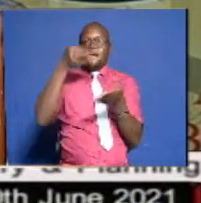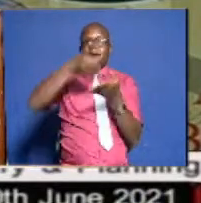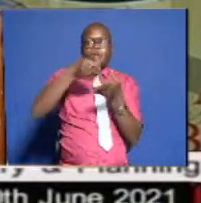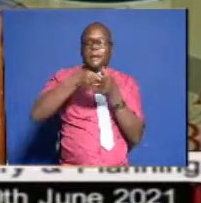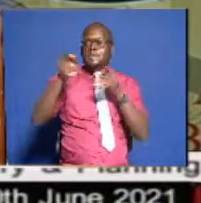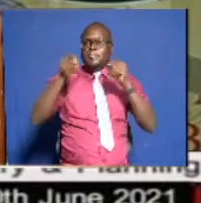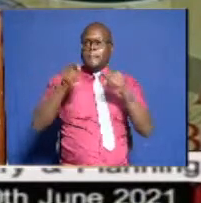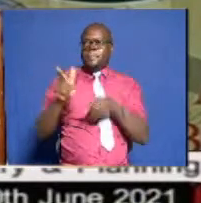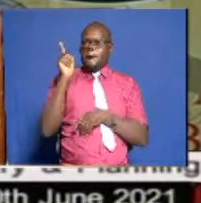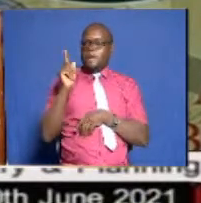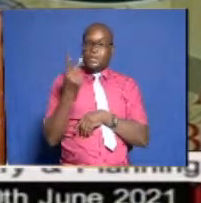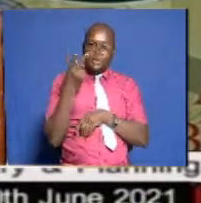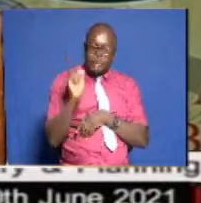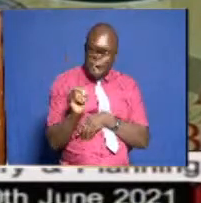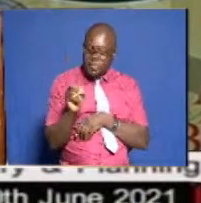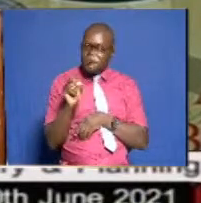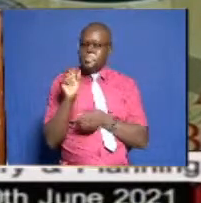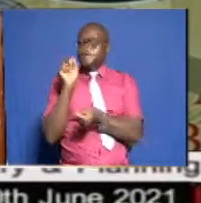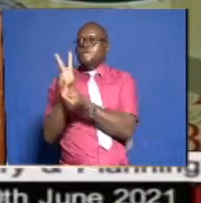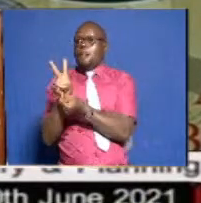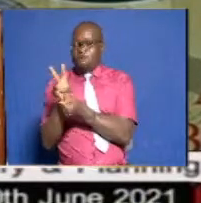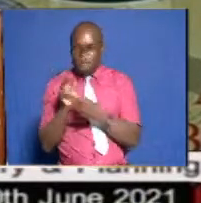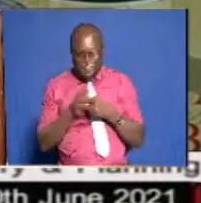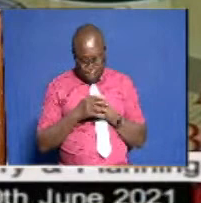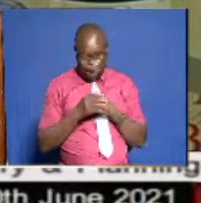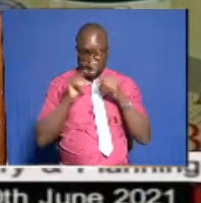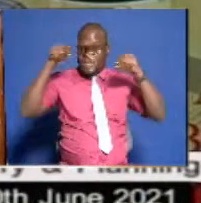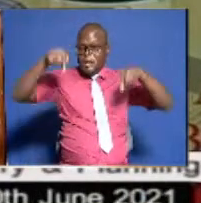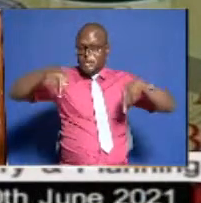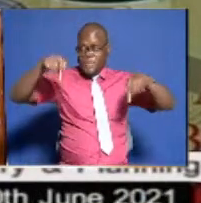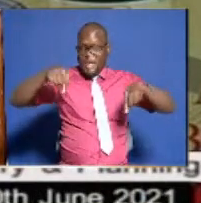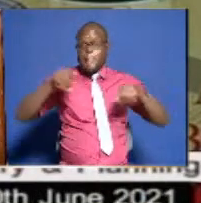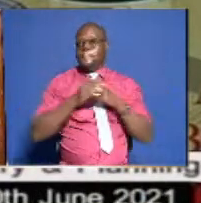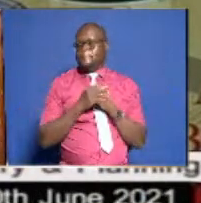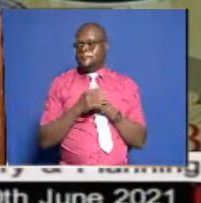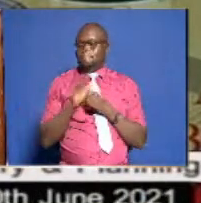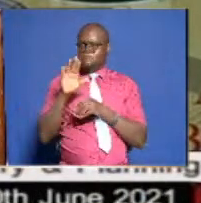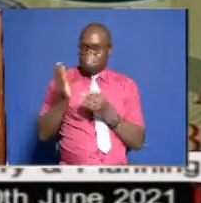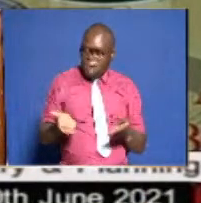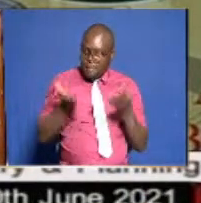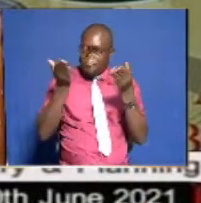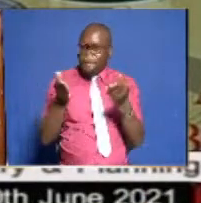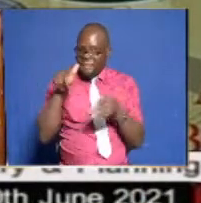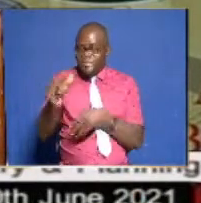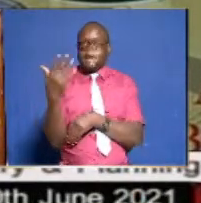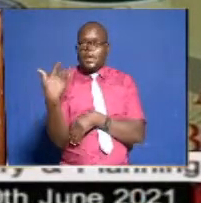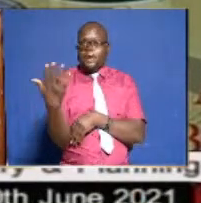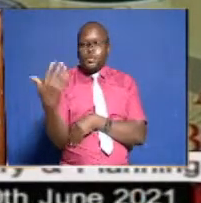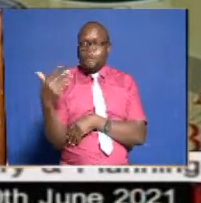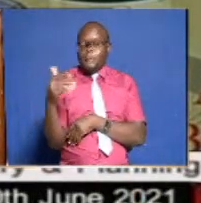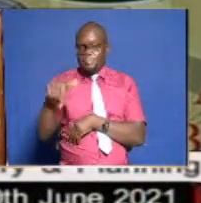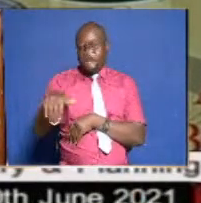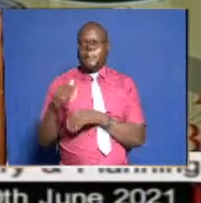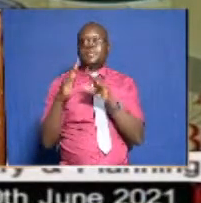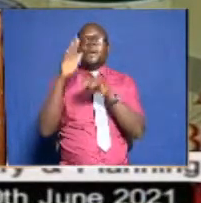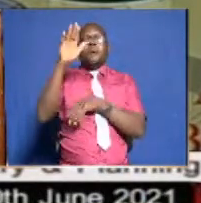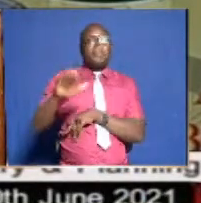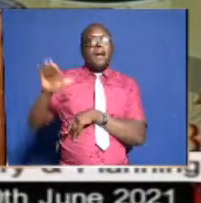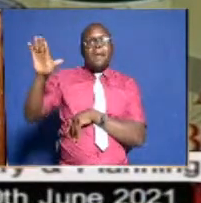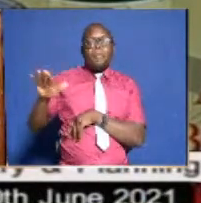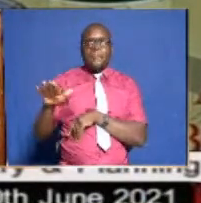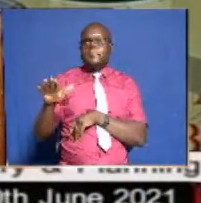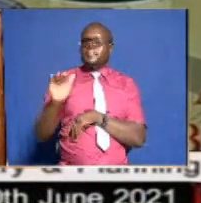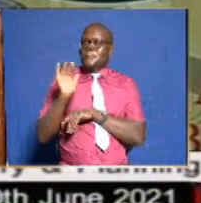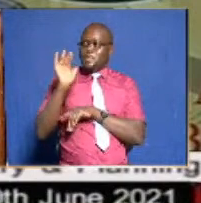Act 2012. Today, I further submit the following documents to this August House and request